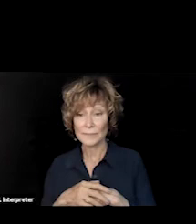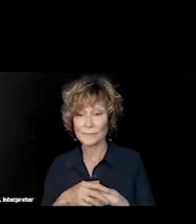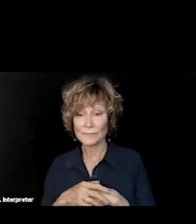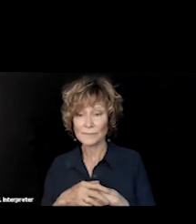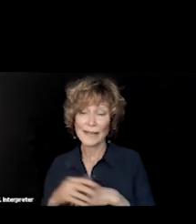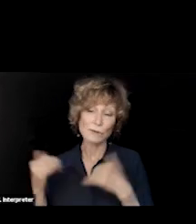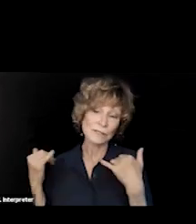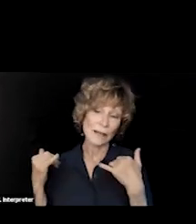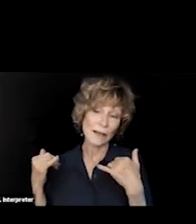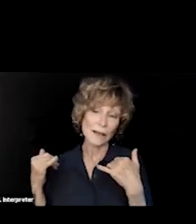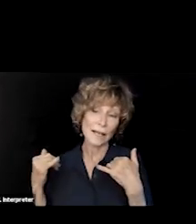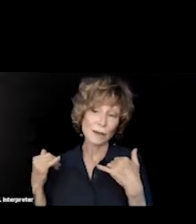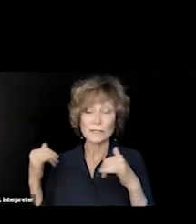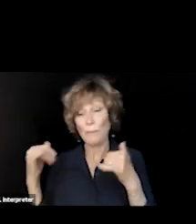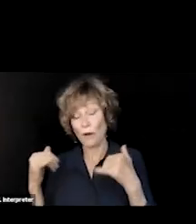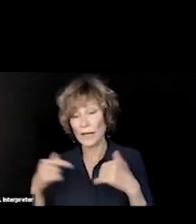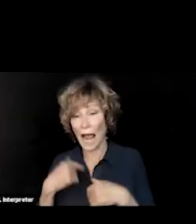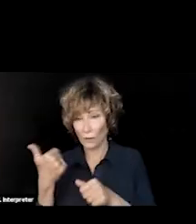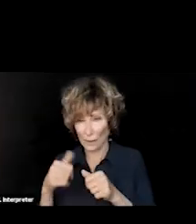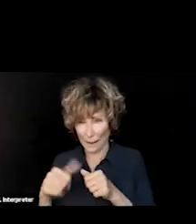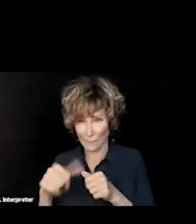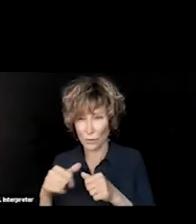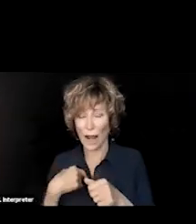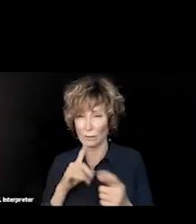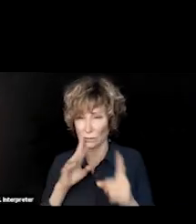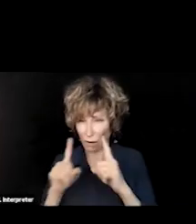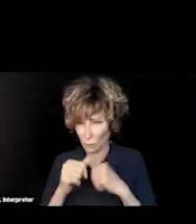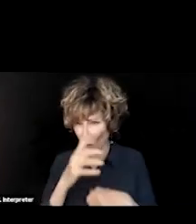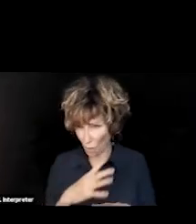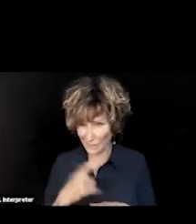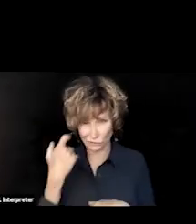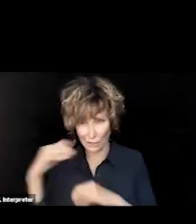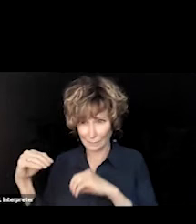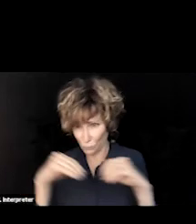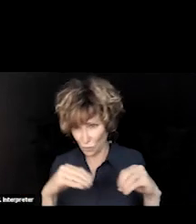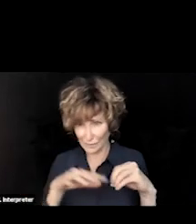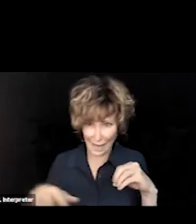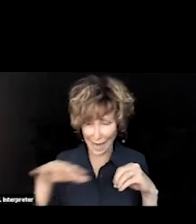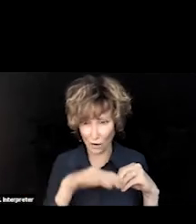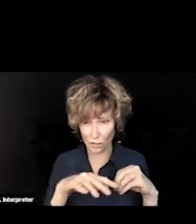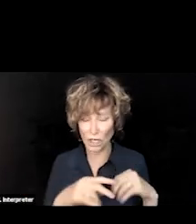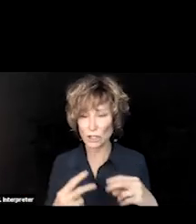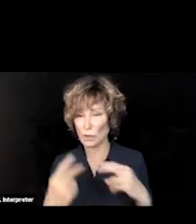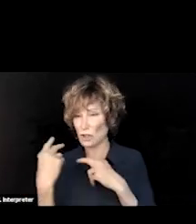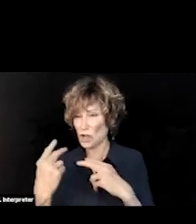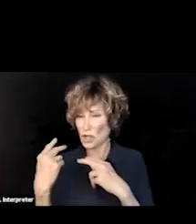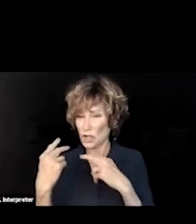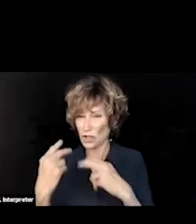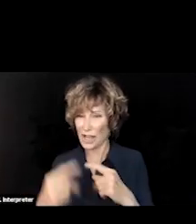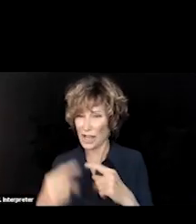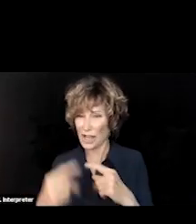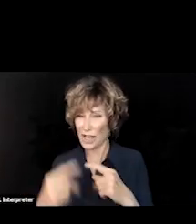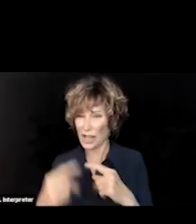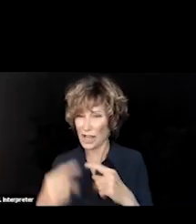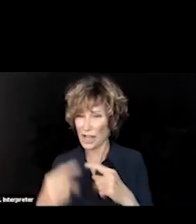backyard party. And I remember clearly speaking to a young woman who had just moved into the neighborhood. She kept looking over at my shoulder, and I turned to see what